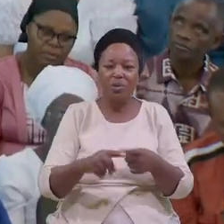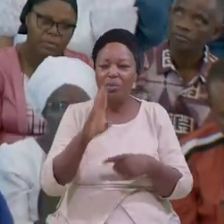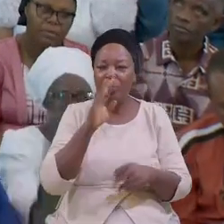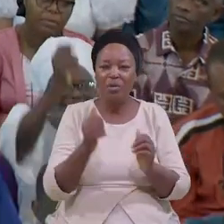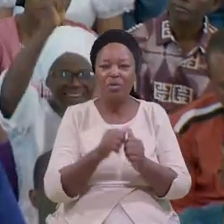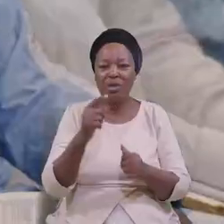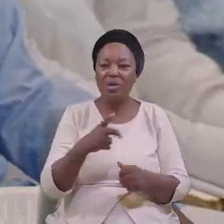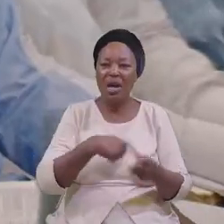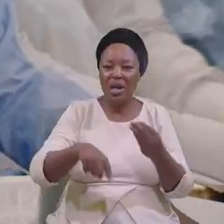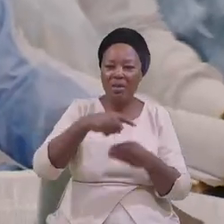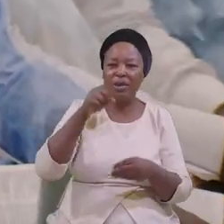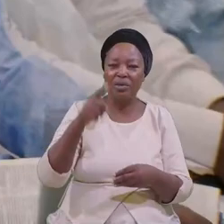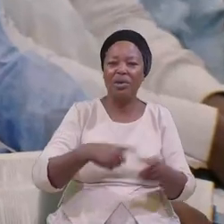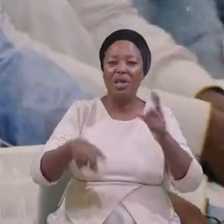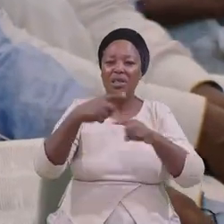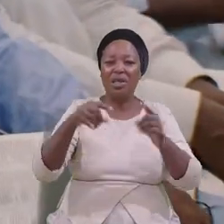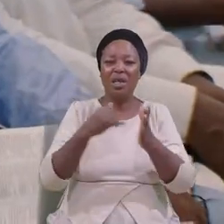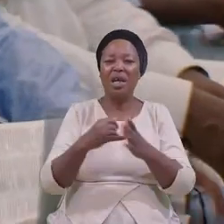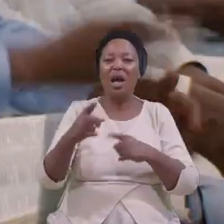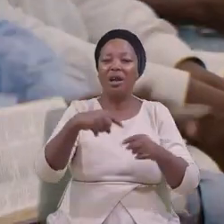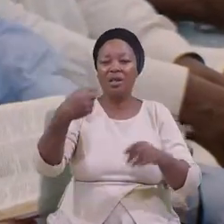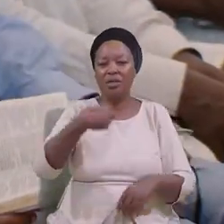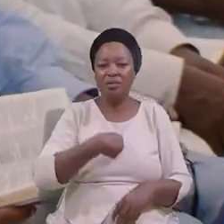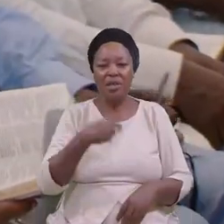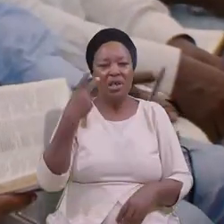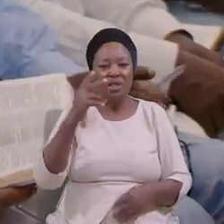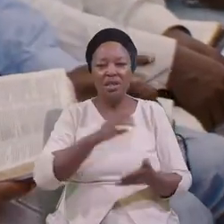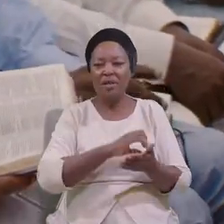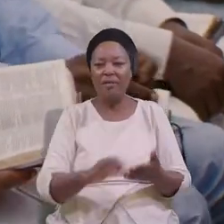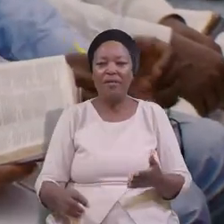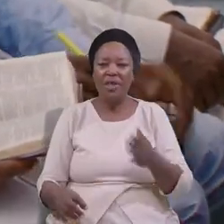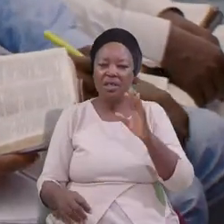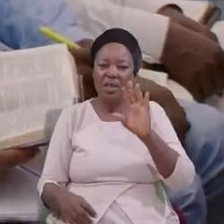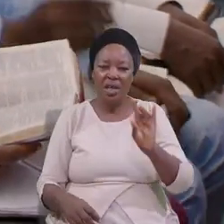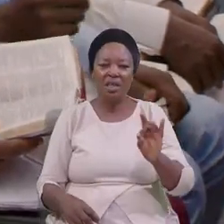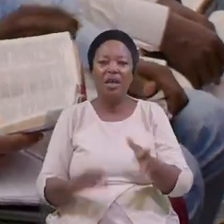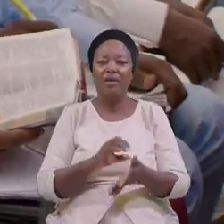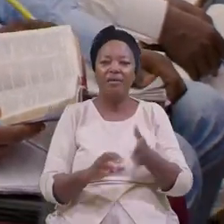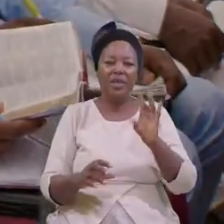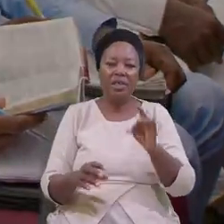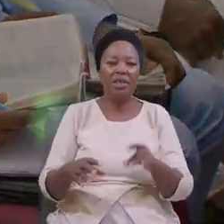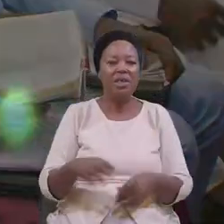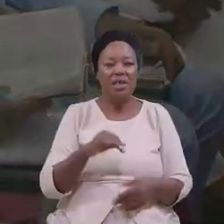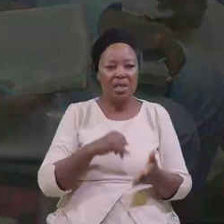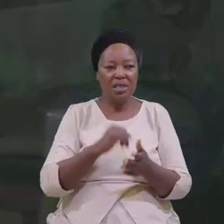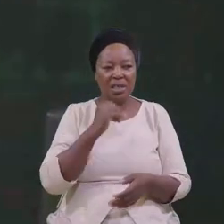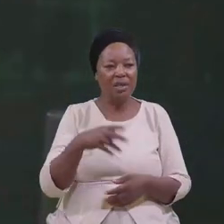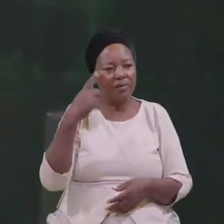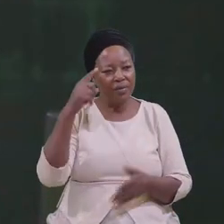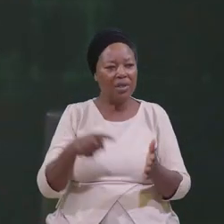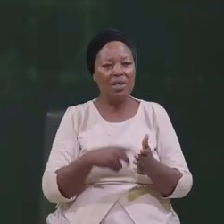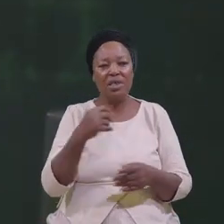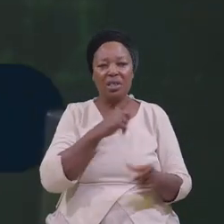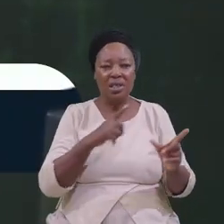Around me. Look at verse 8. In verse 8, it says, for thus says the Lord of